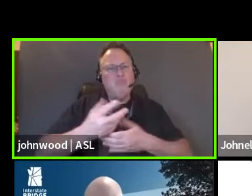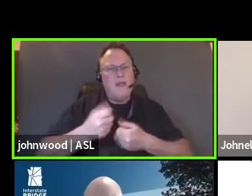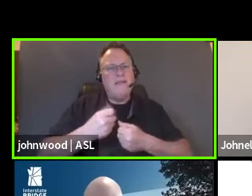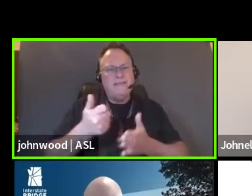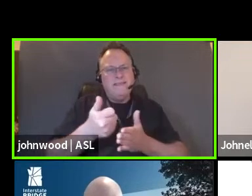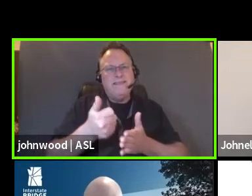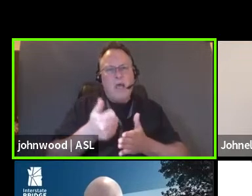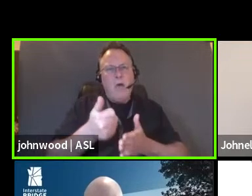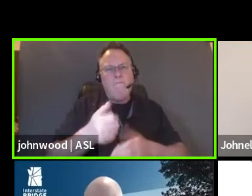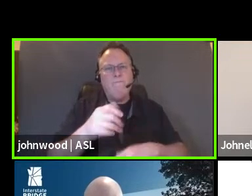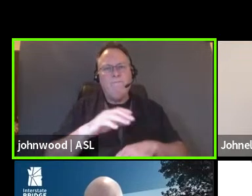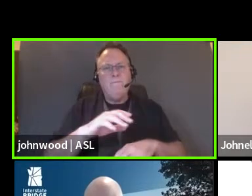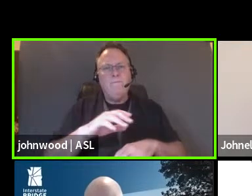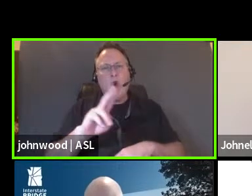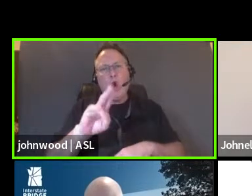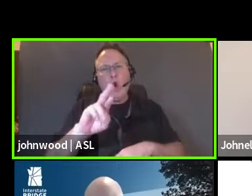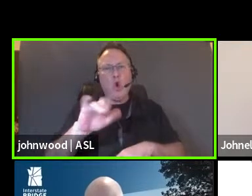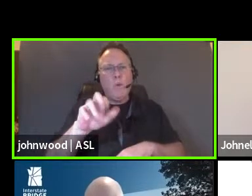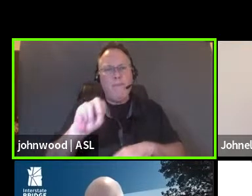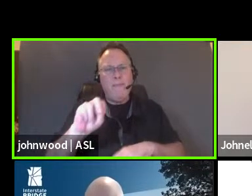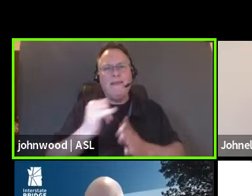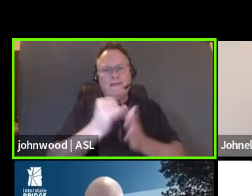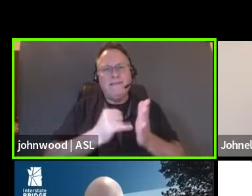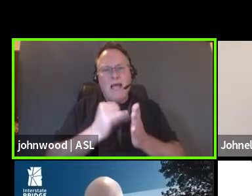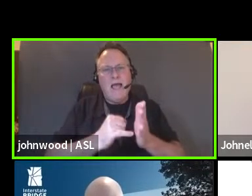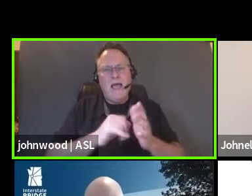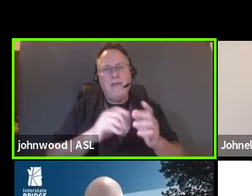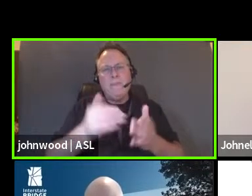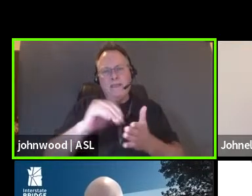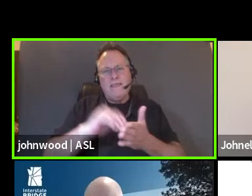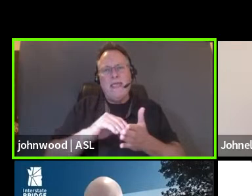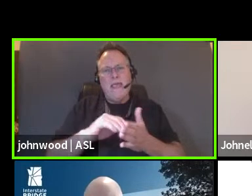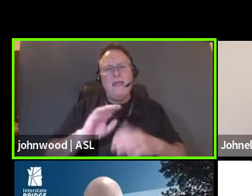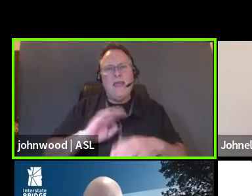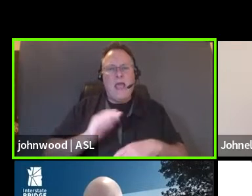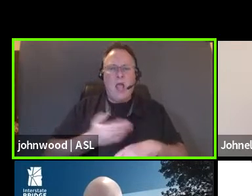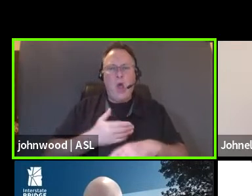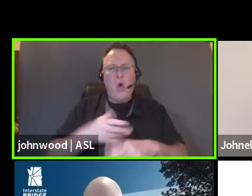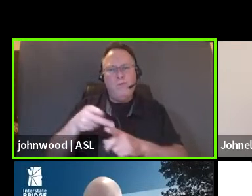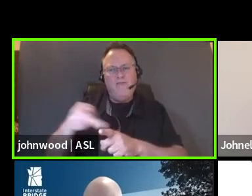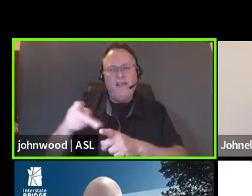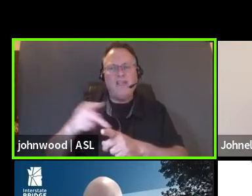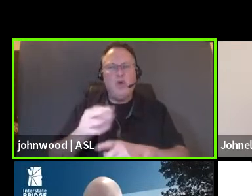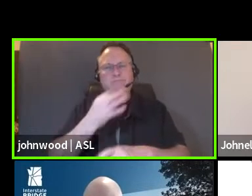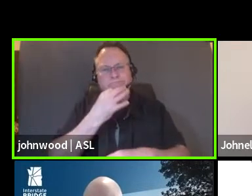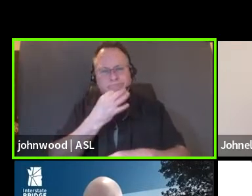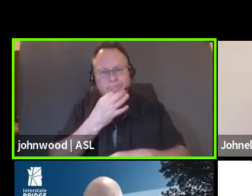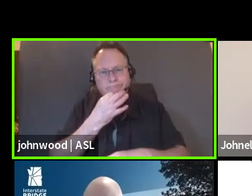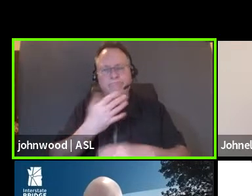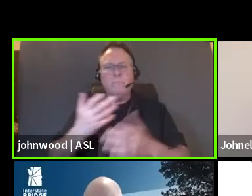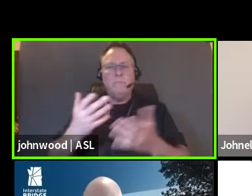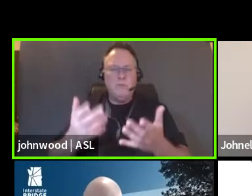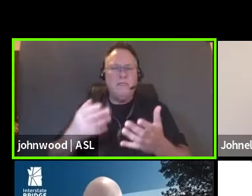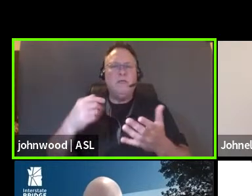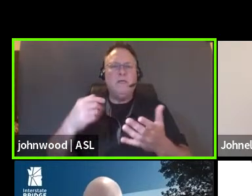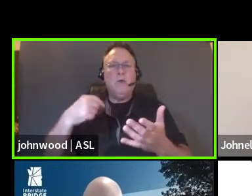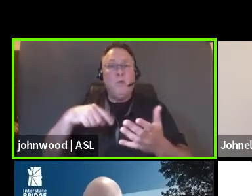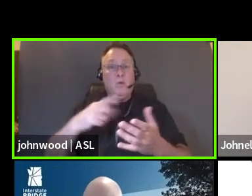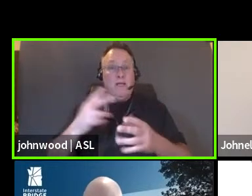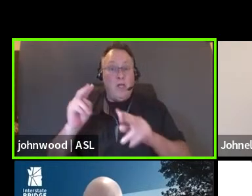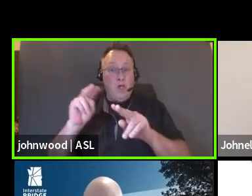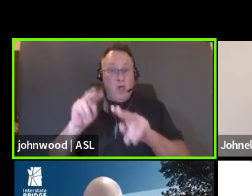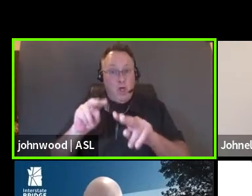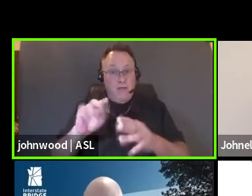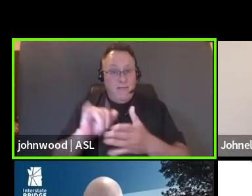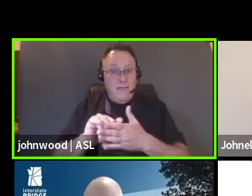design. Again, we've taken our pass based on our professional expertise, but as you look at that, if